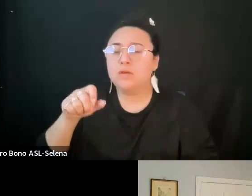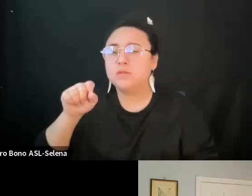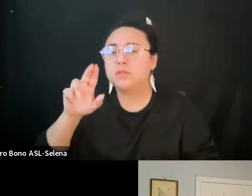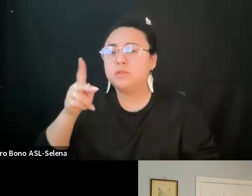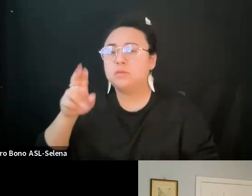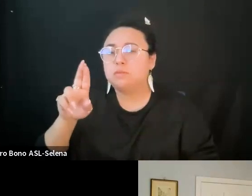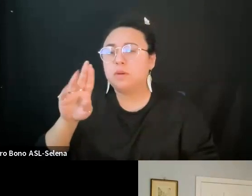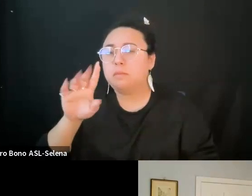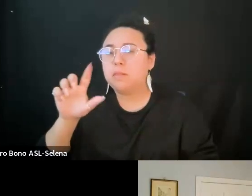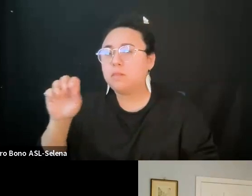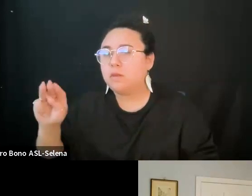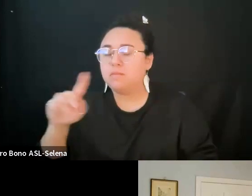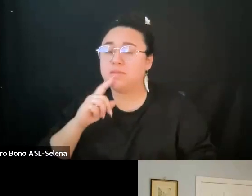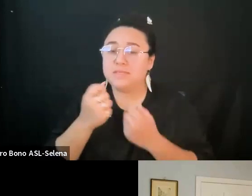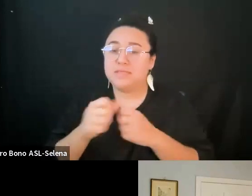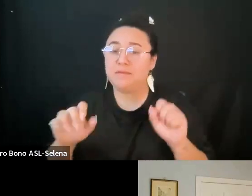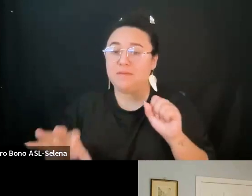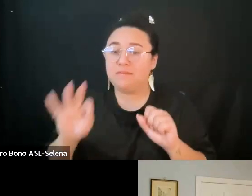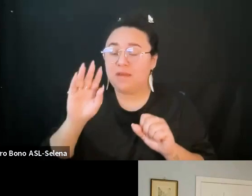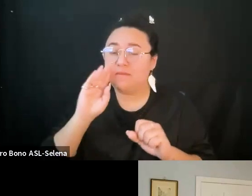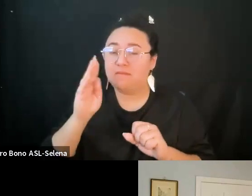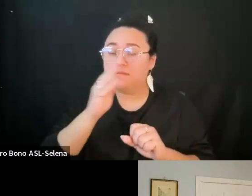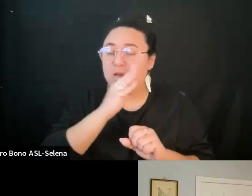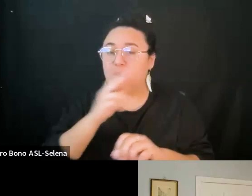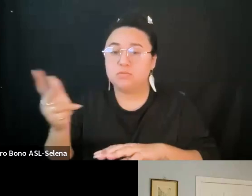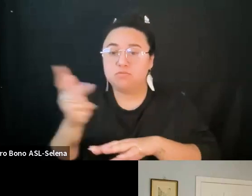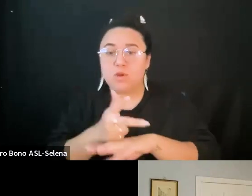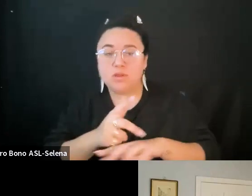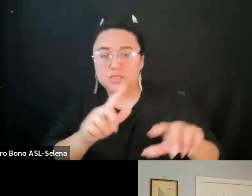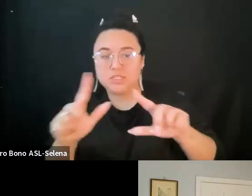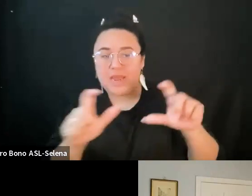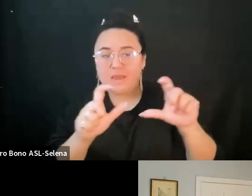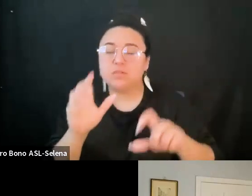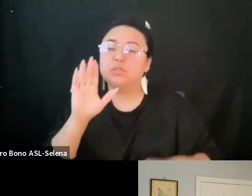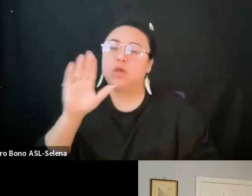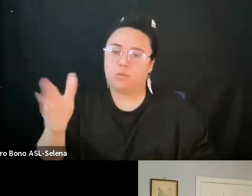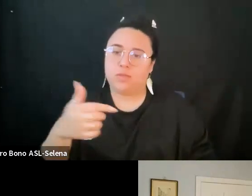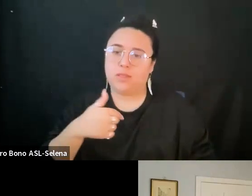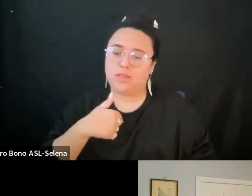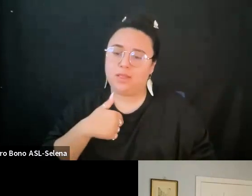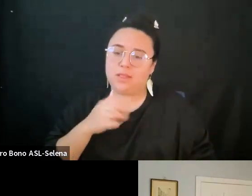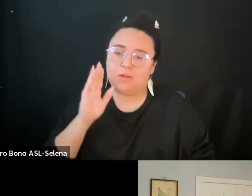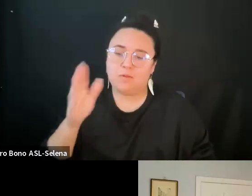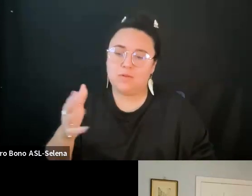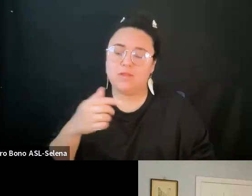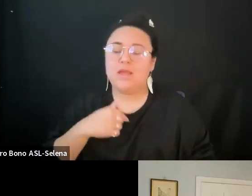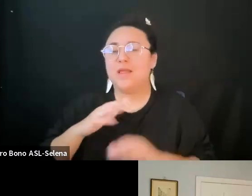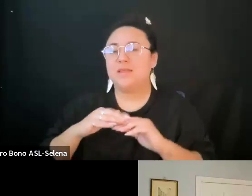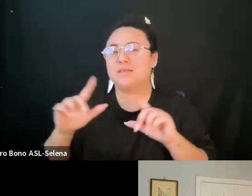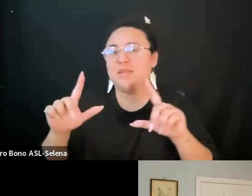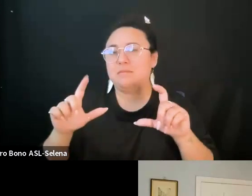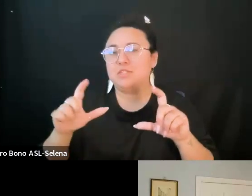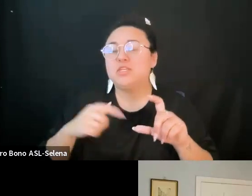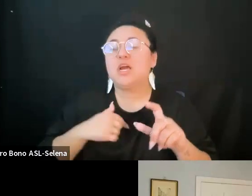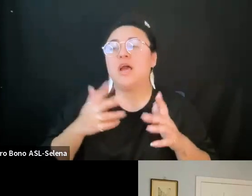safely find flowers, take pictures, then I'm going to do it. I'm going to have to, if I'm at least take pictures, but I want to take pictures